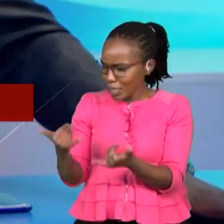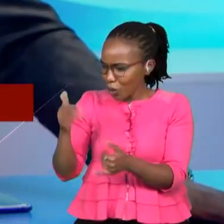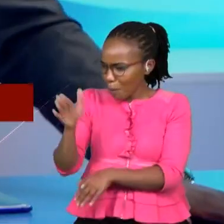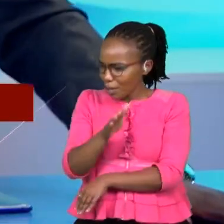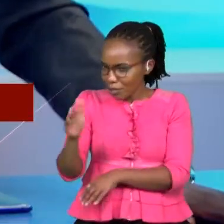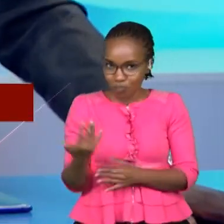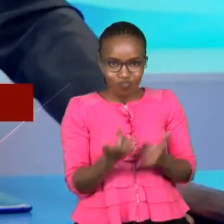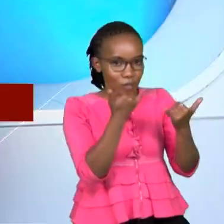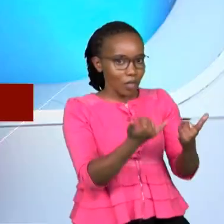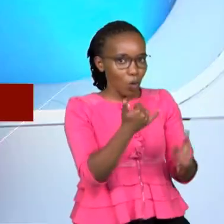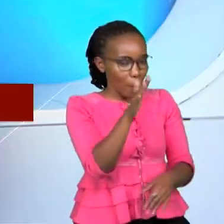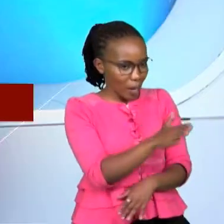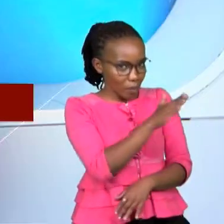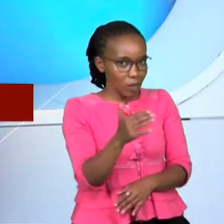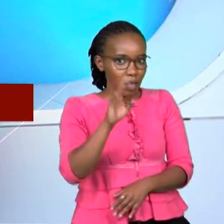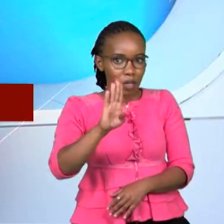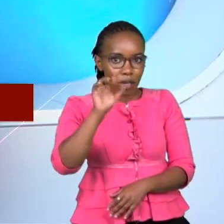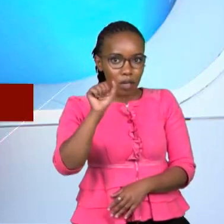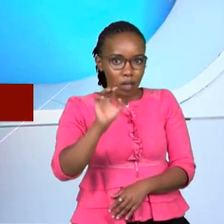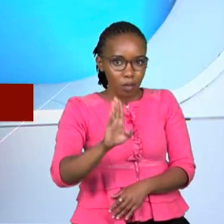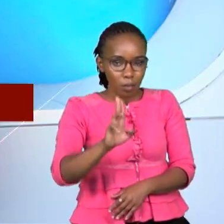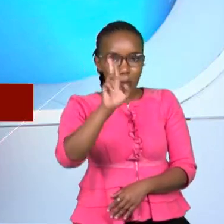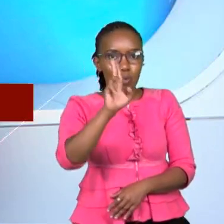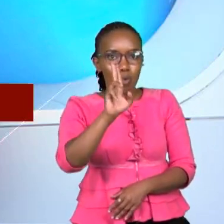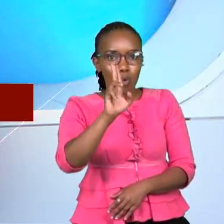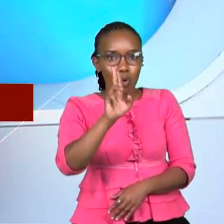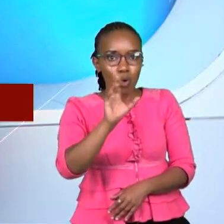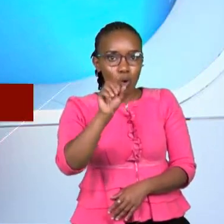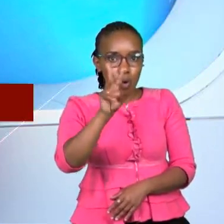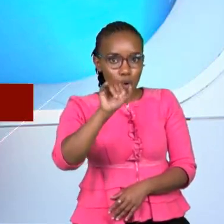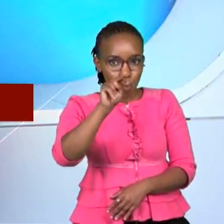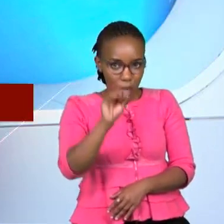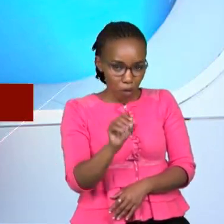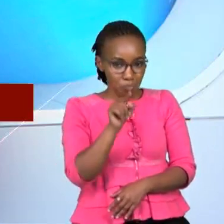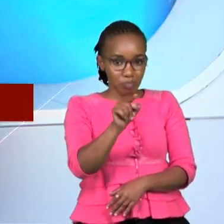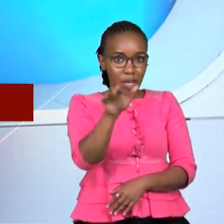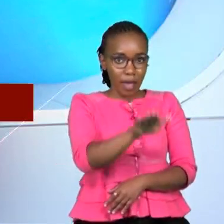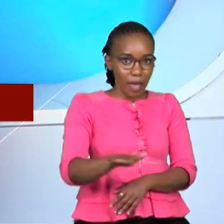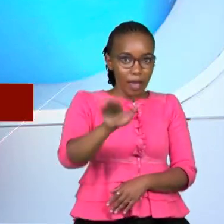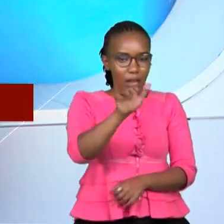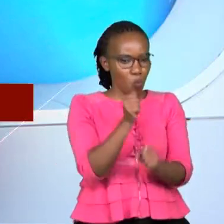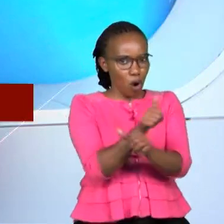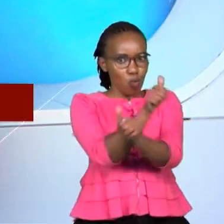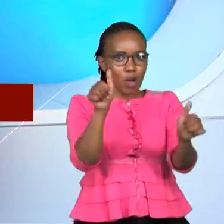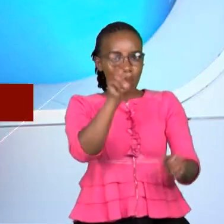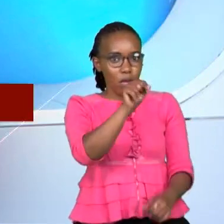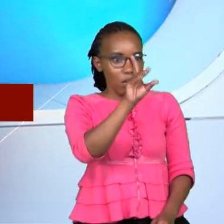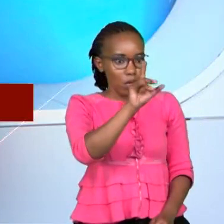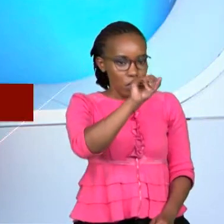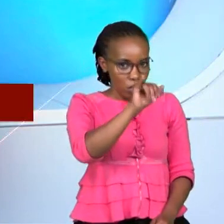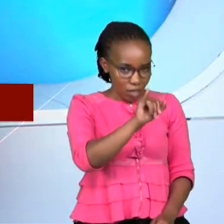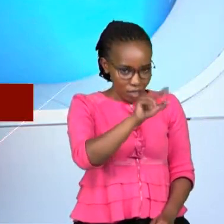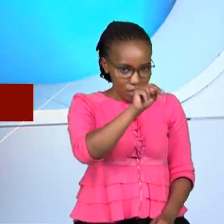current parliament, I mean, Babu Owino, with all his other issues, if you go to his constituency, it is performing well. Ndindi Nyoro, if you go to